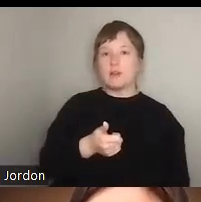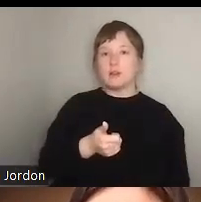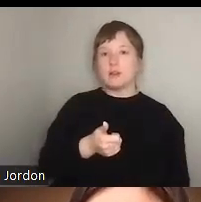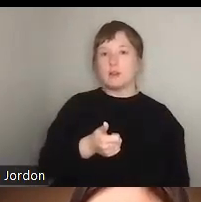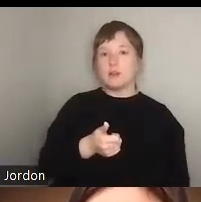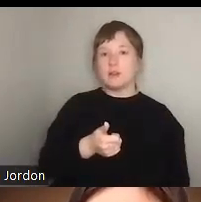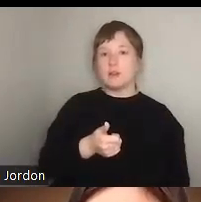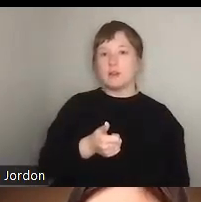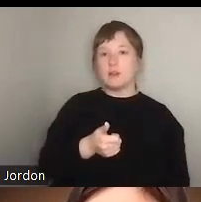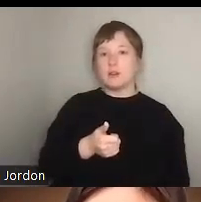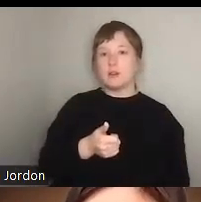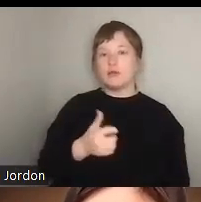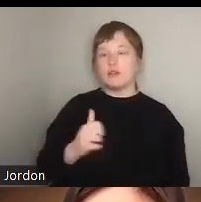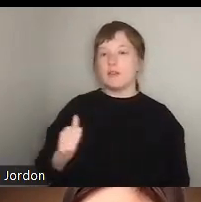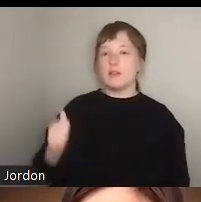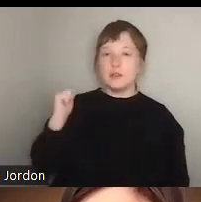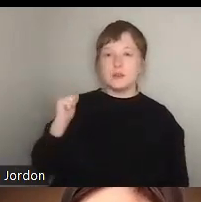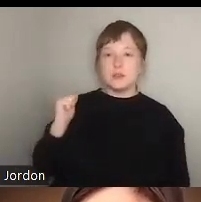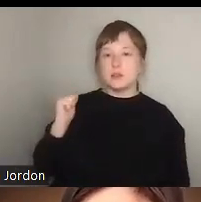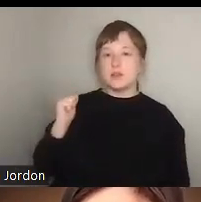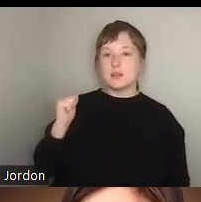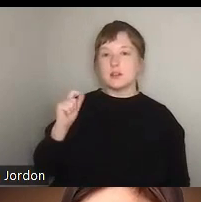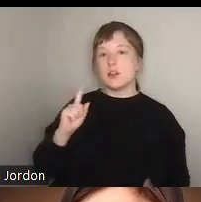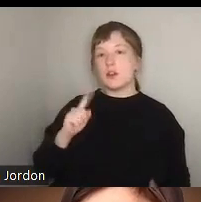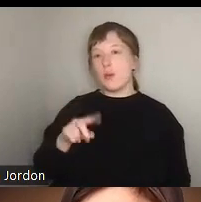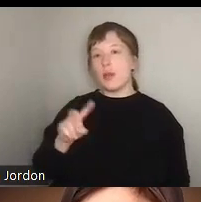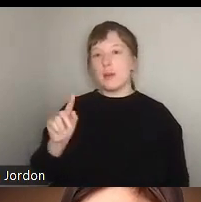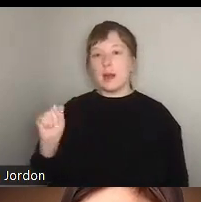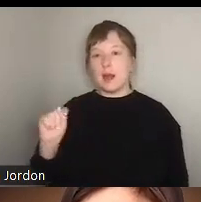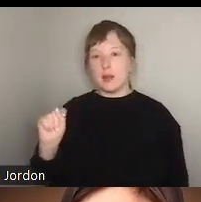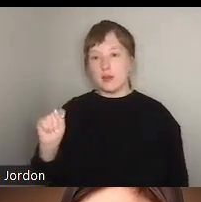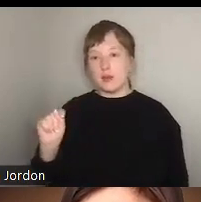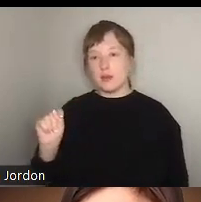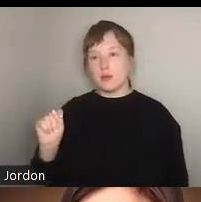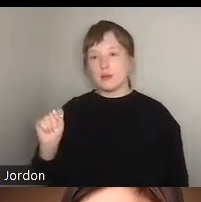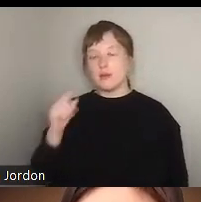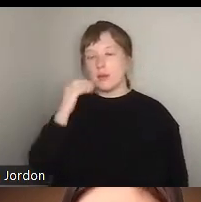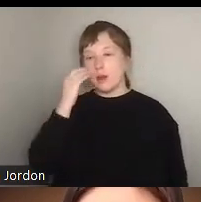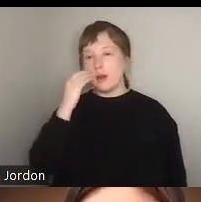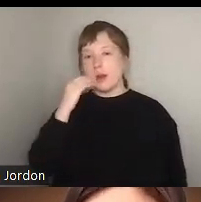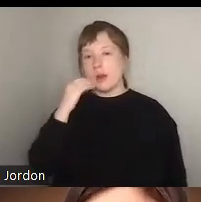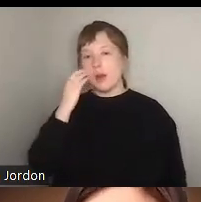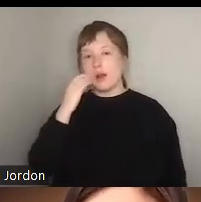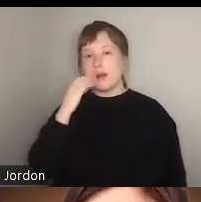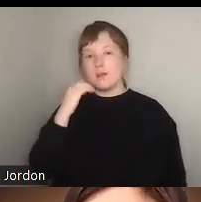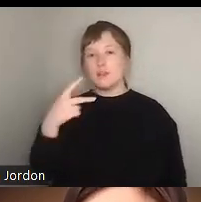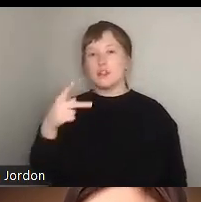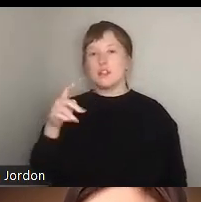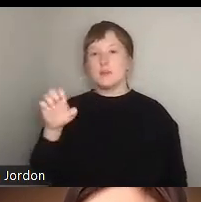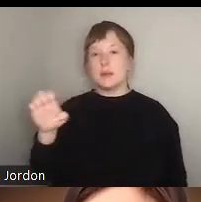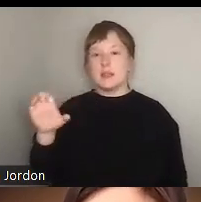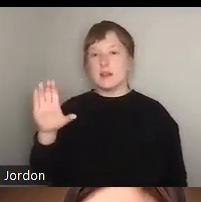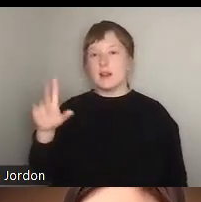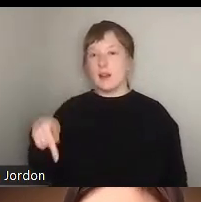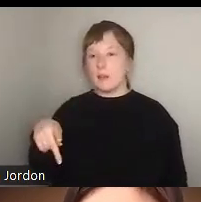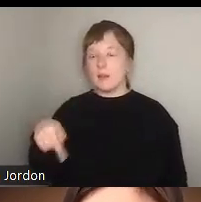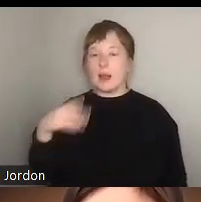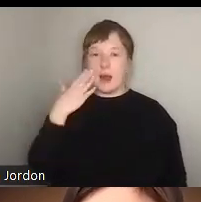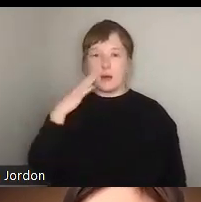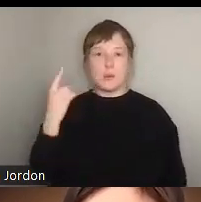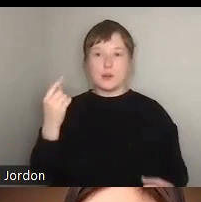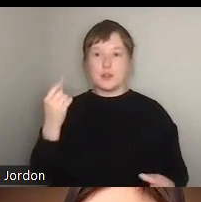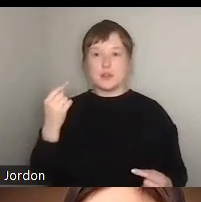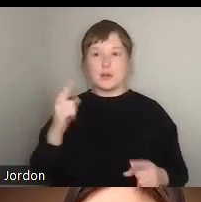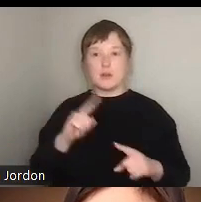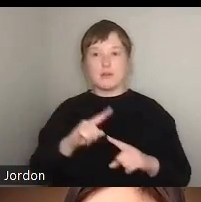She refuses to go to the bathroom, to use the bathroom. She pees in a cup. I don't know what she does about the